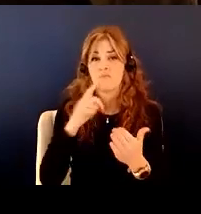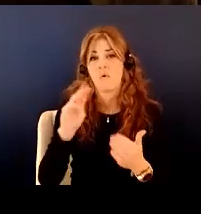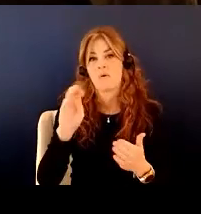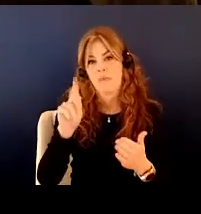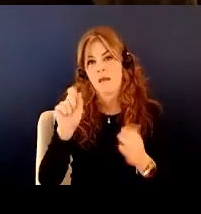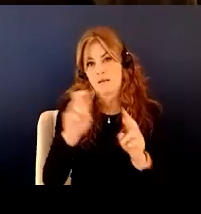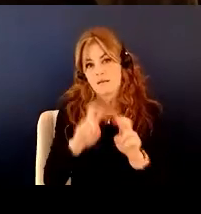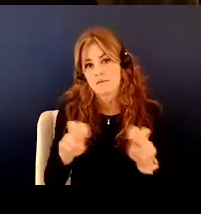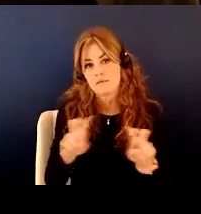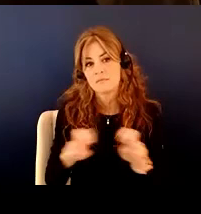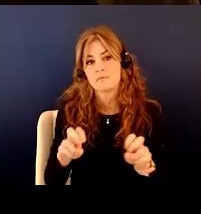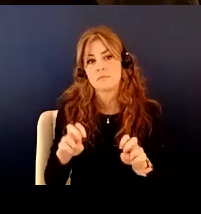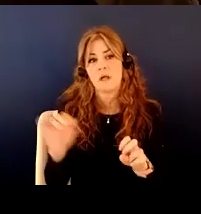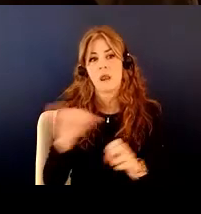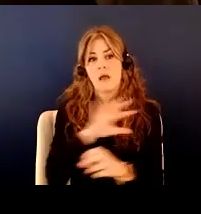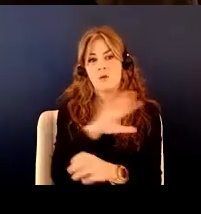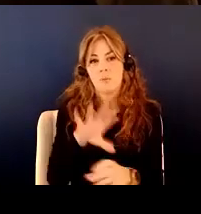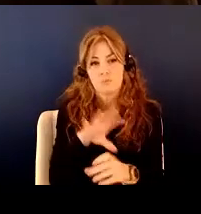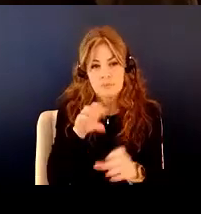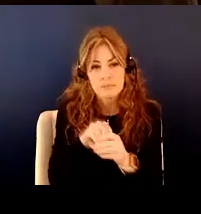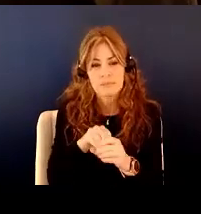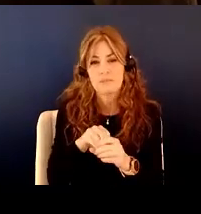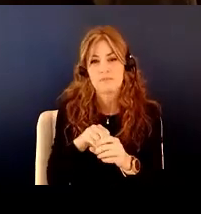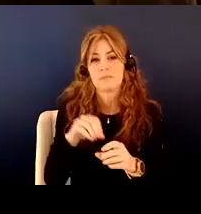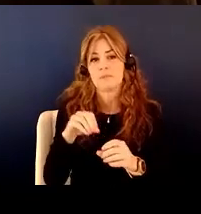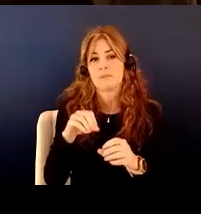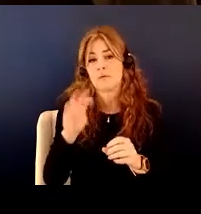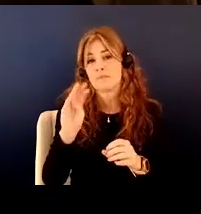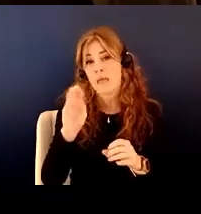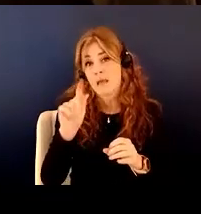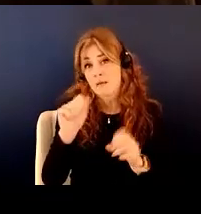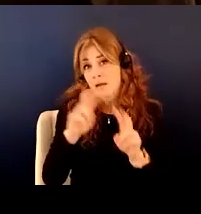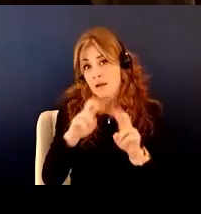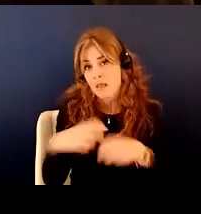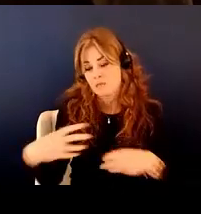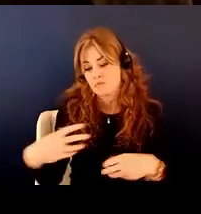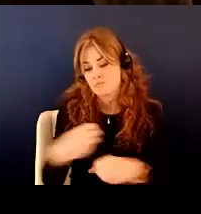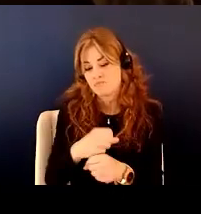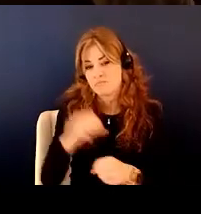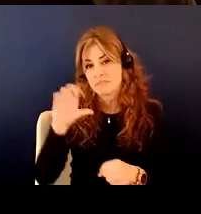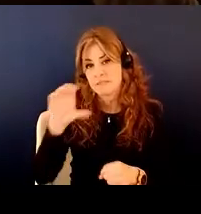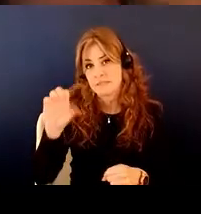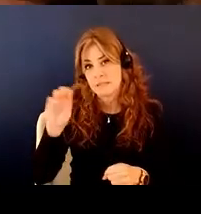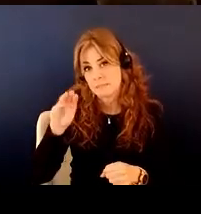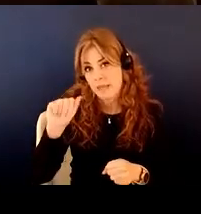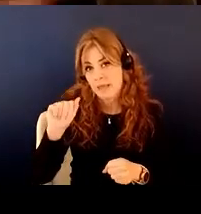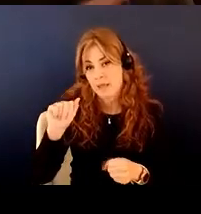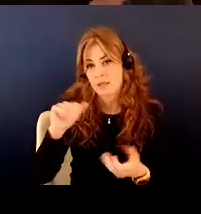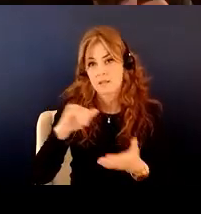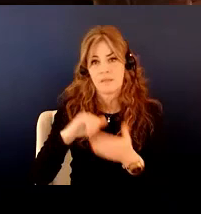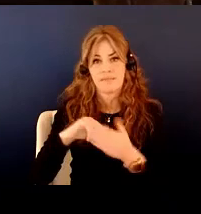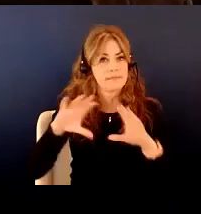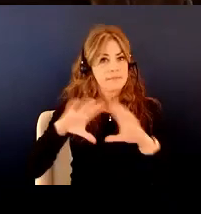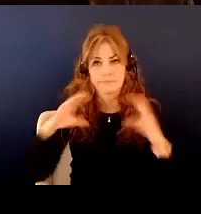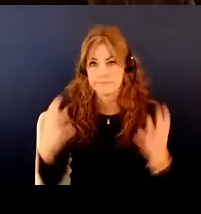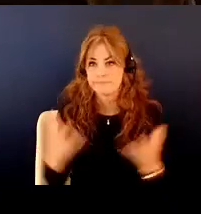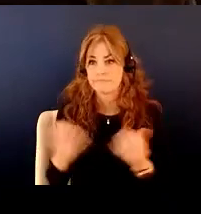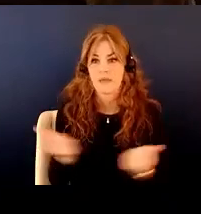meta-analysis, like comprehensive meta-analysis, or CMA. That's really kind of the entire enterprise is